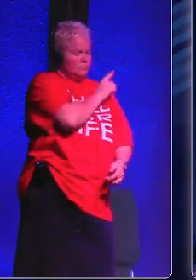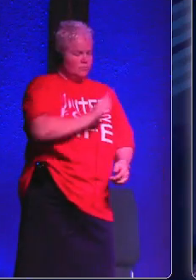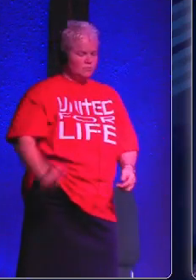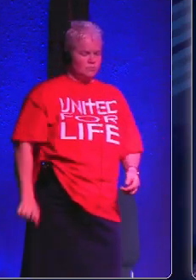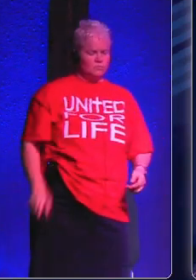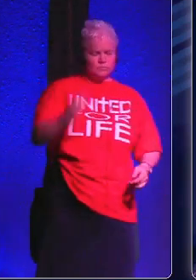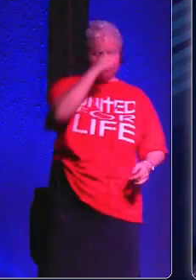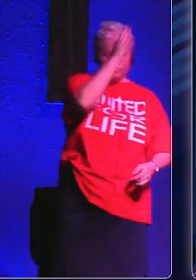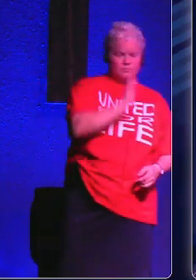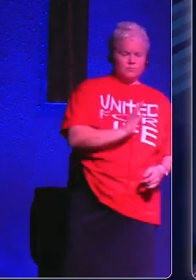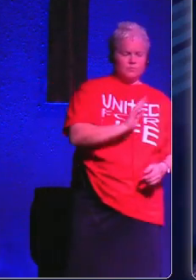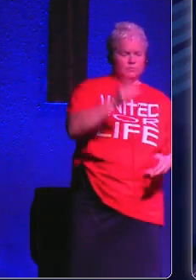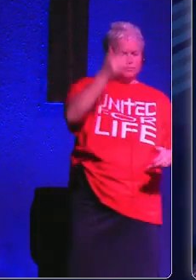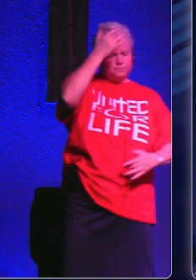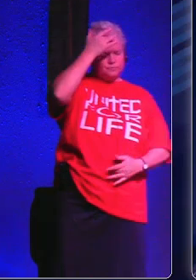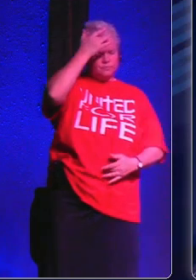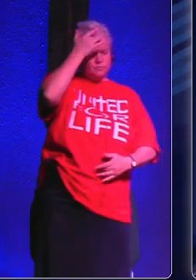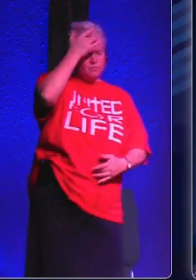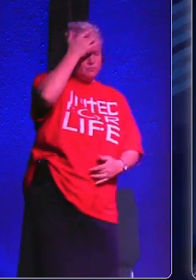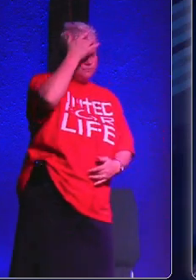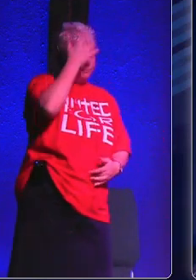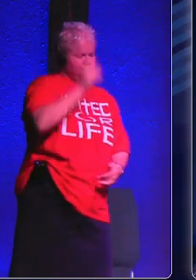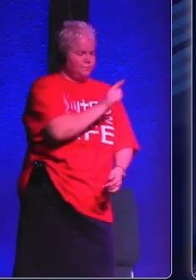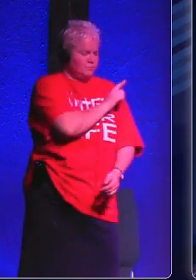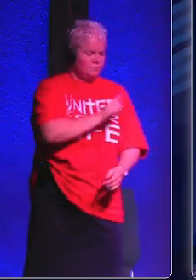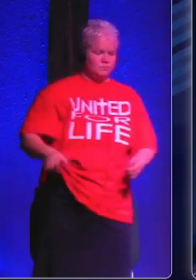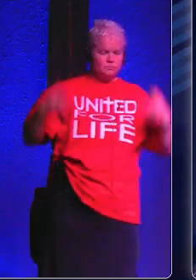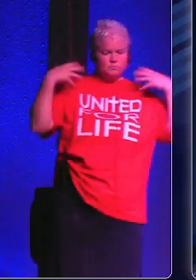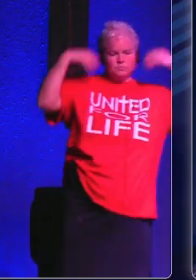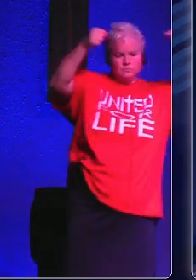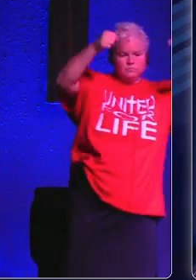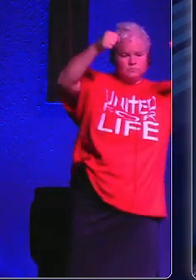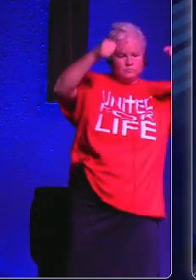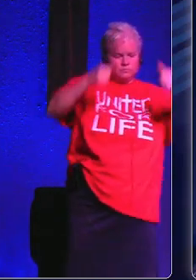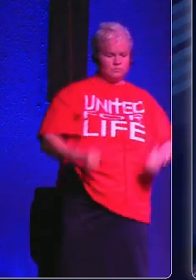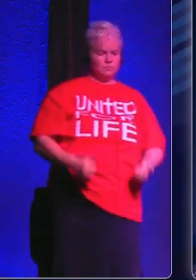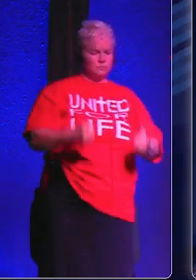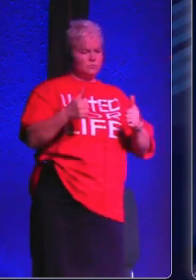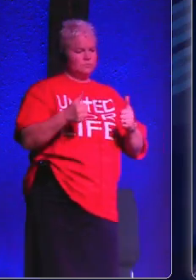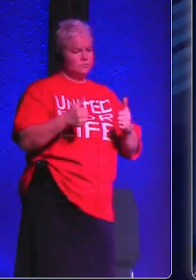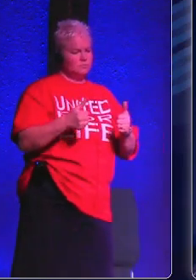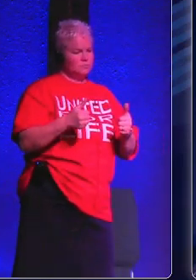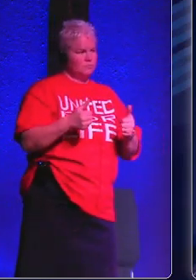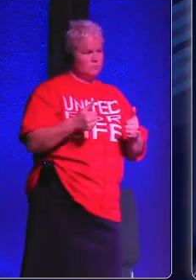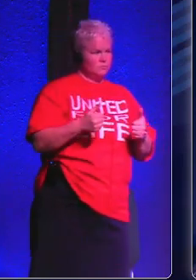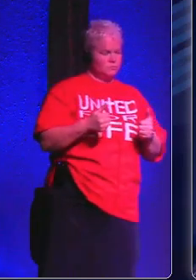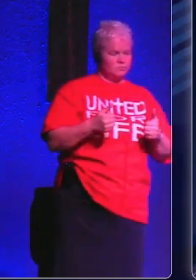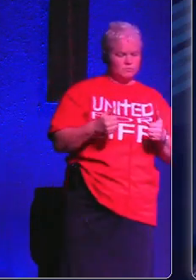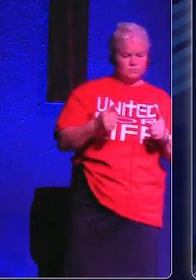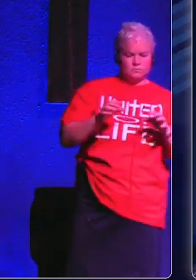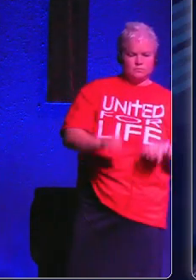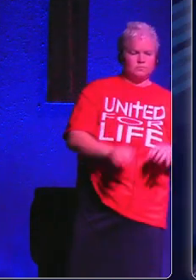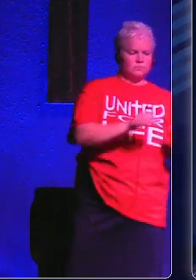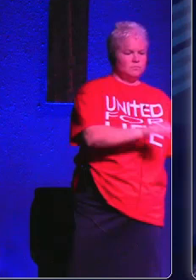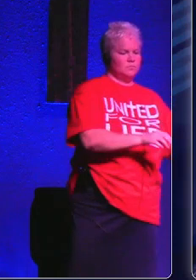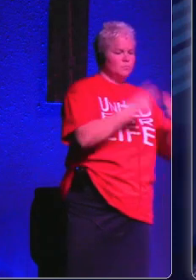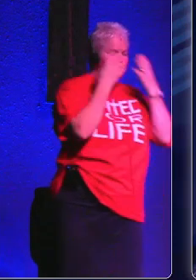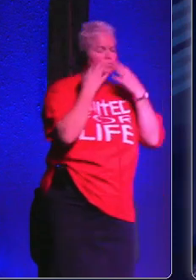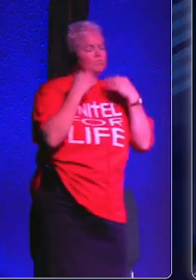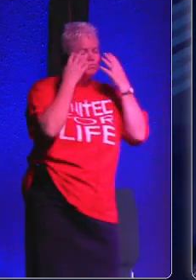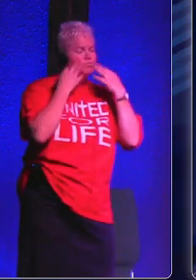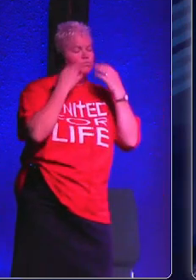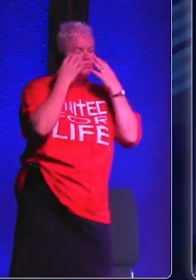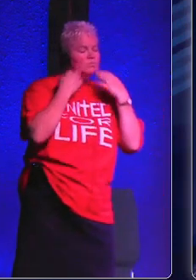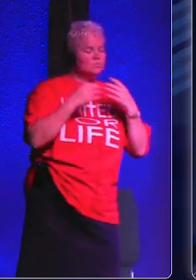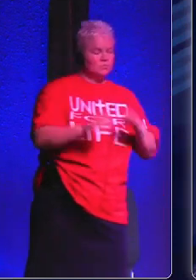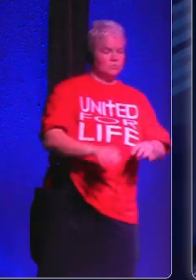Lord God, with the illness that's going around, Lord God, we ask for a healing in their life. Lord, those that are emotionally going through